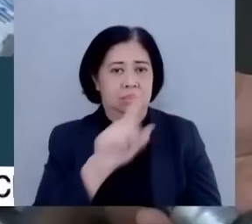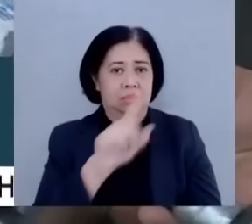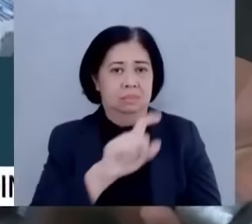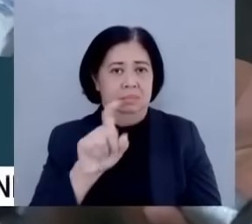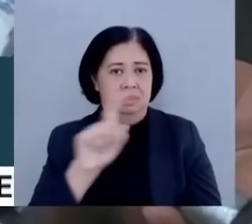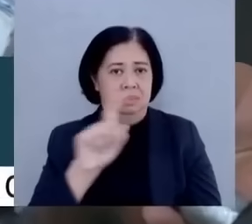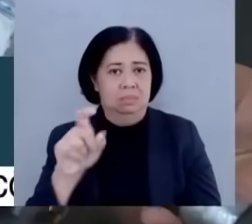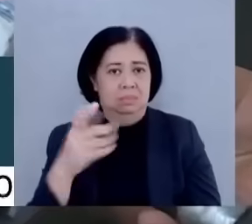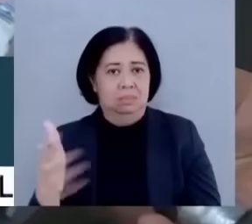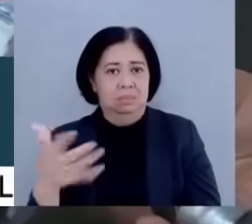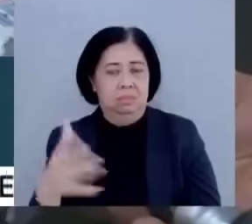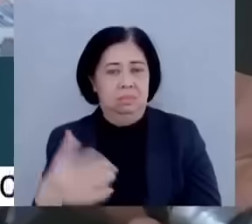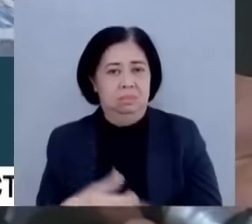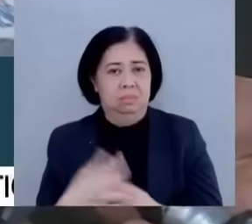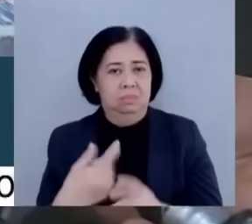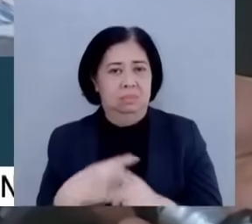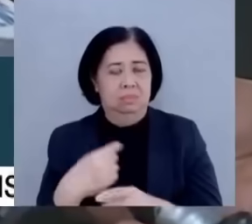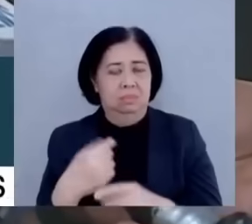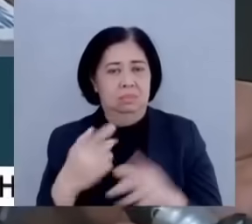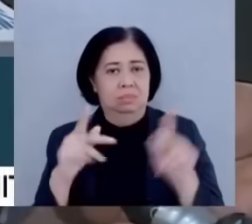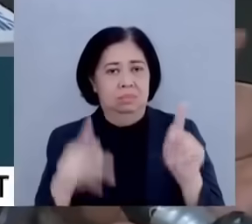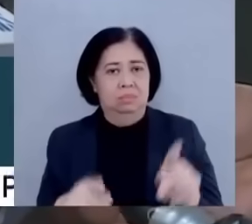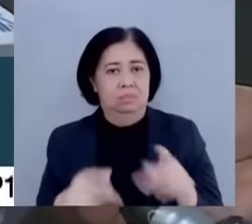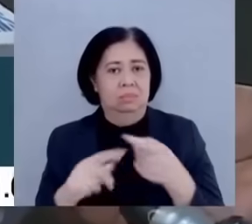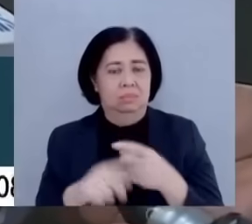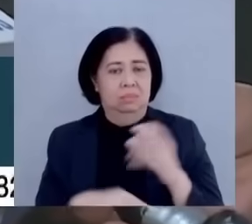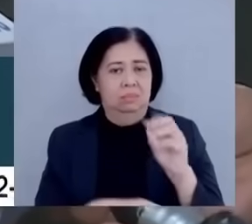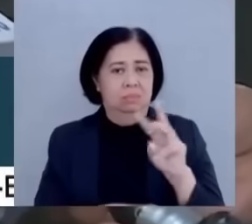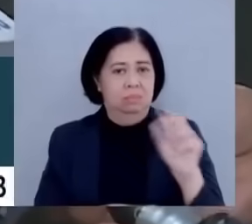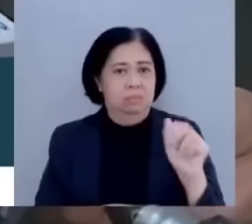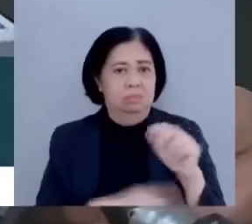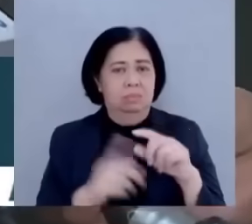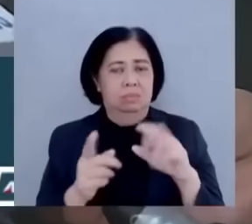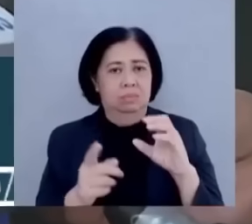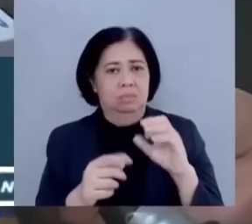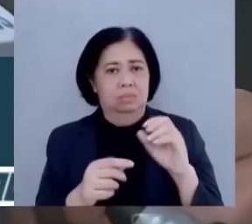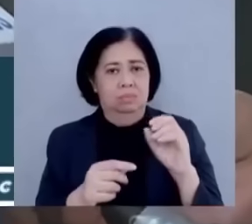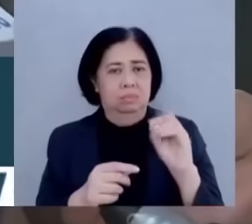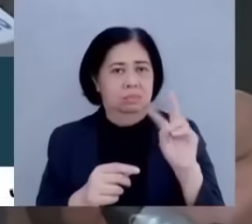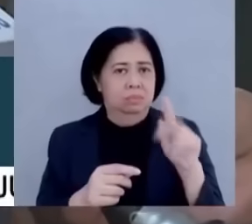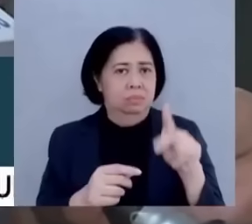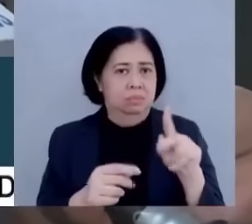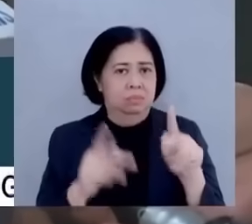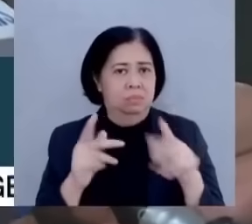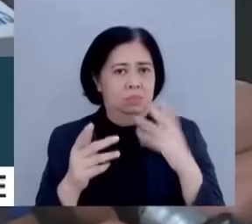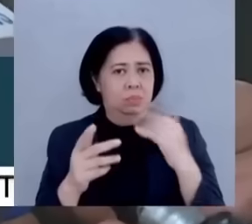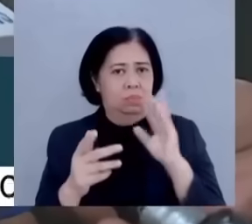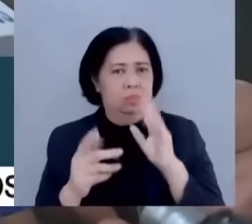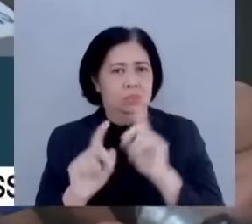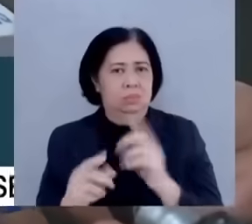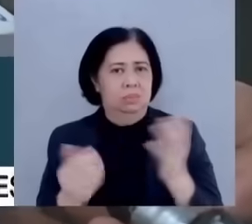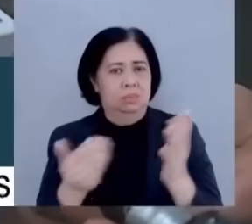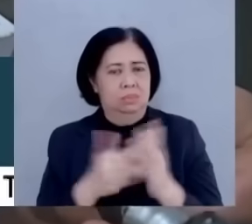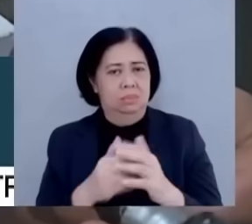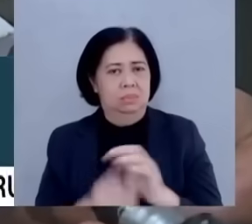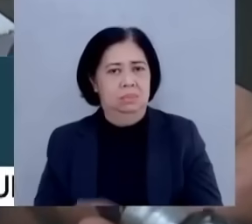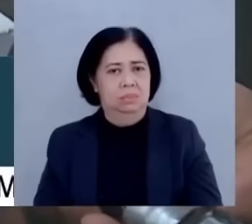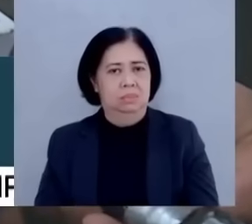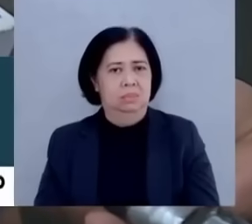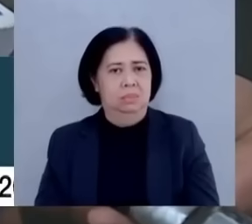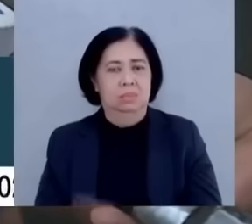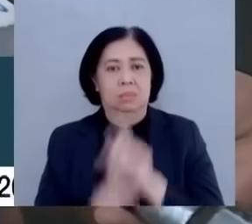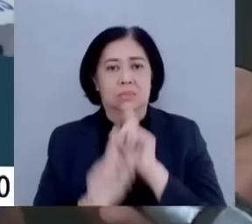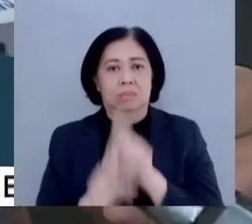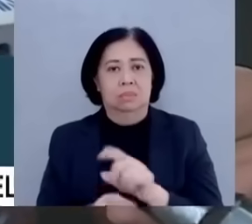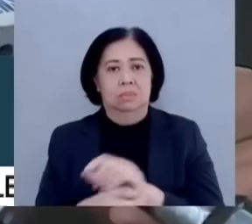questions from the resource persons, from COA, from the OVP personnel? So why will I answer again? I already